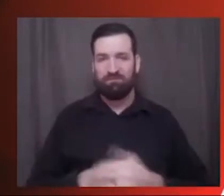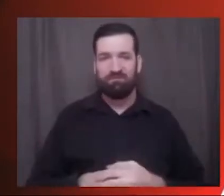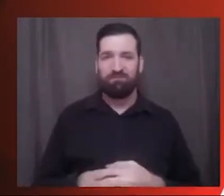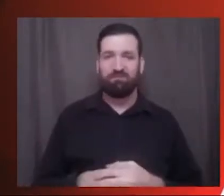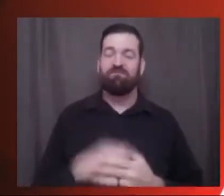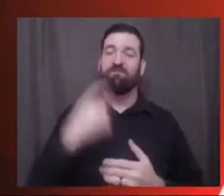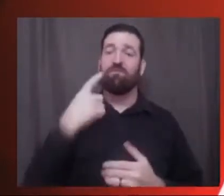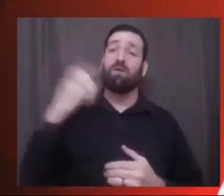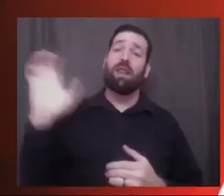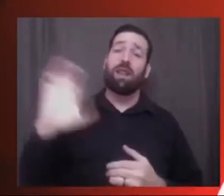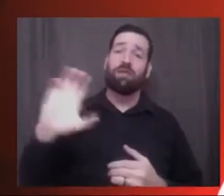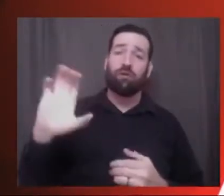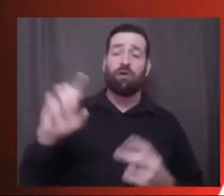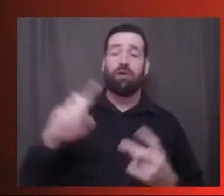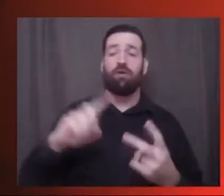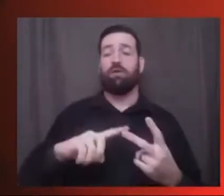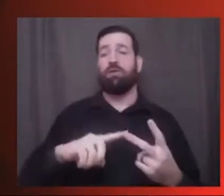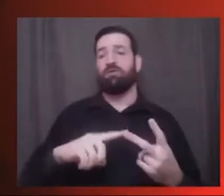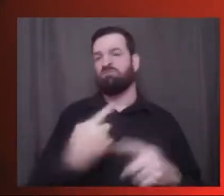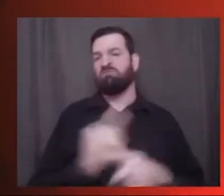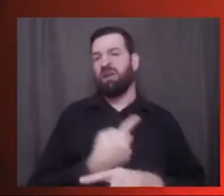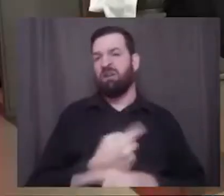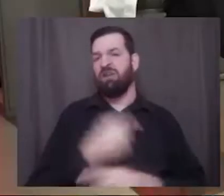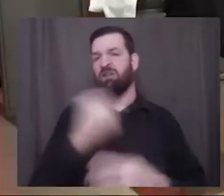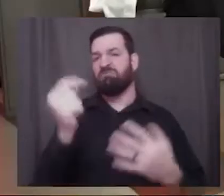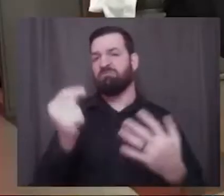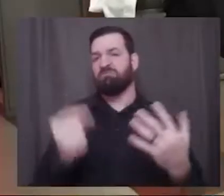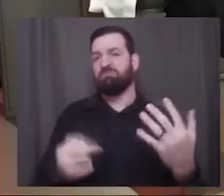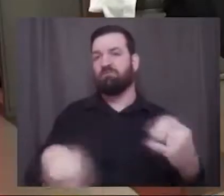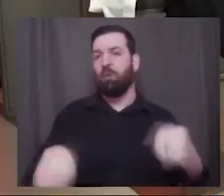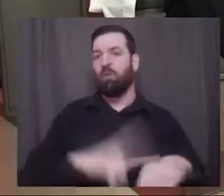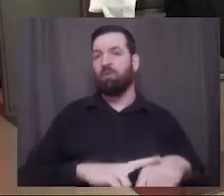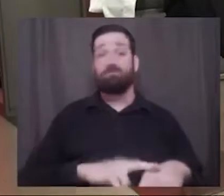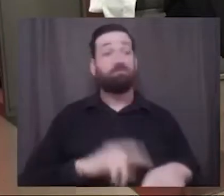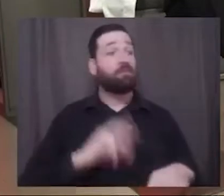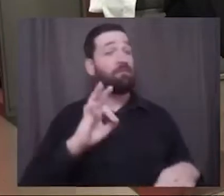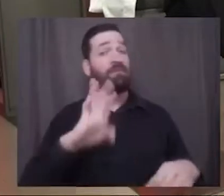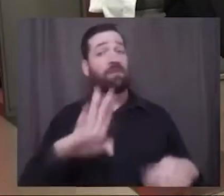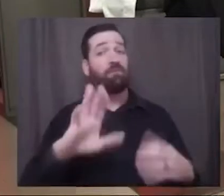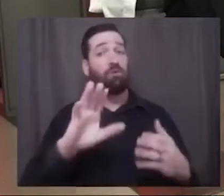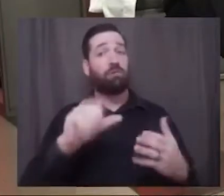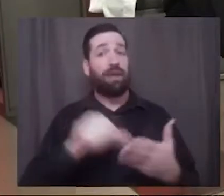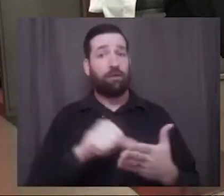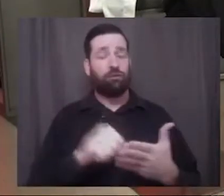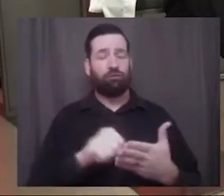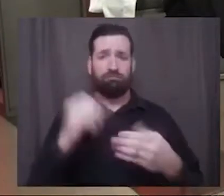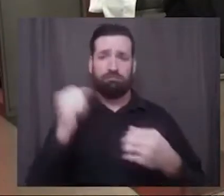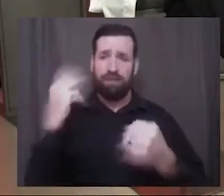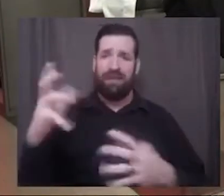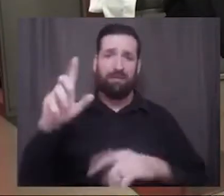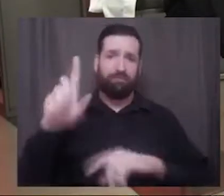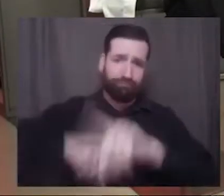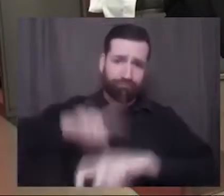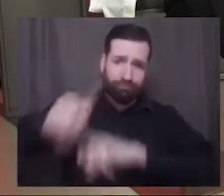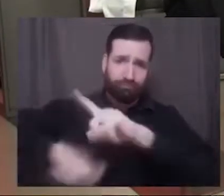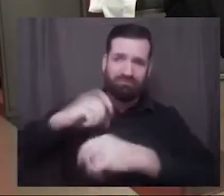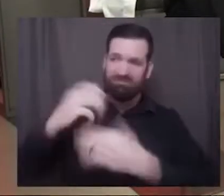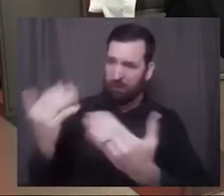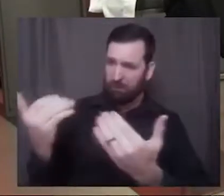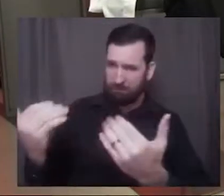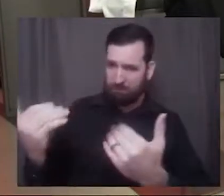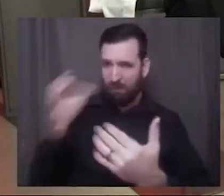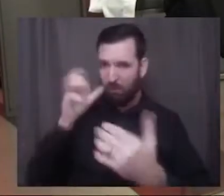screening, the regular screening that we do normally. Our Facebook page is getting tons of questions right now, so keep them coming. I'm going to keep asking the doctors